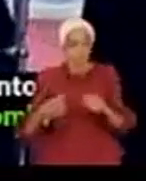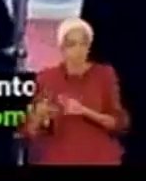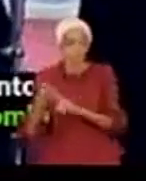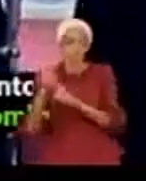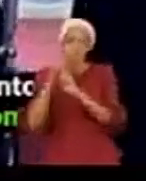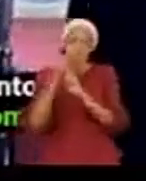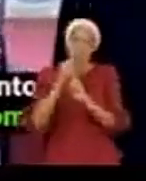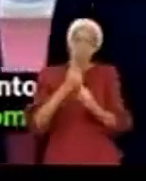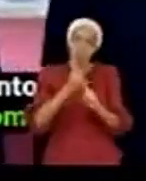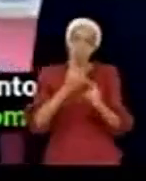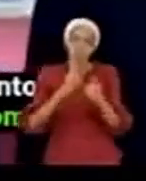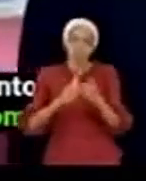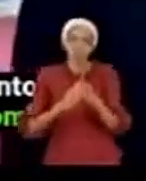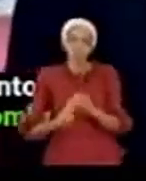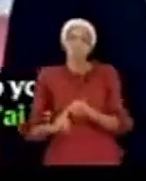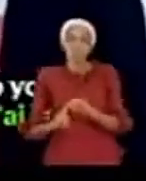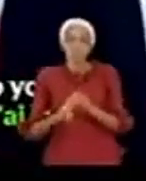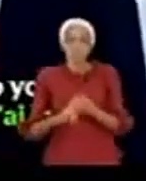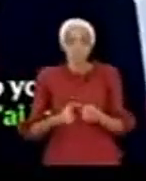on to.